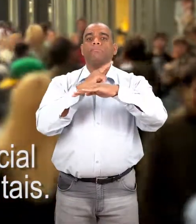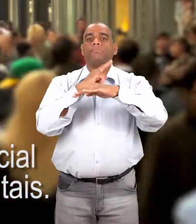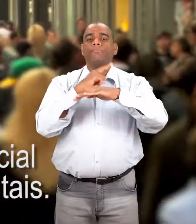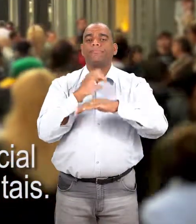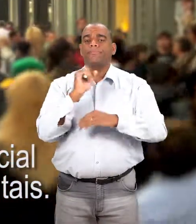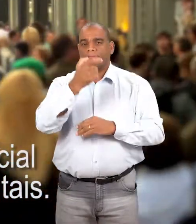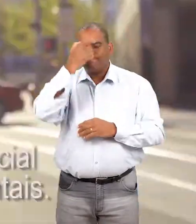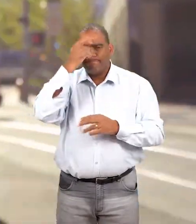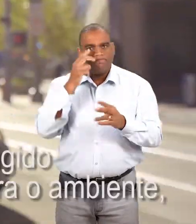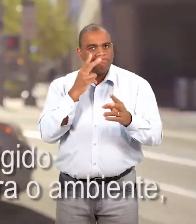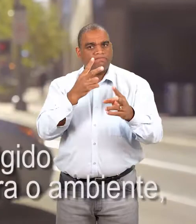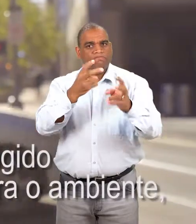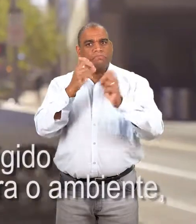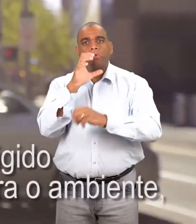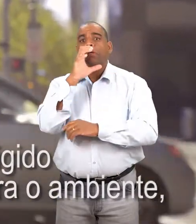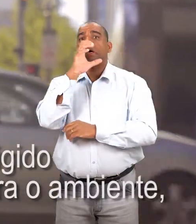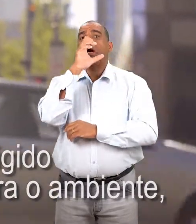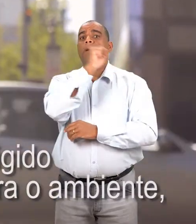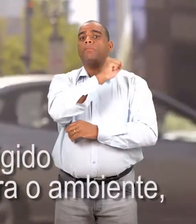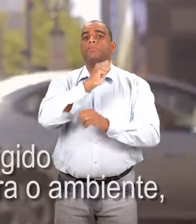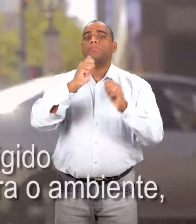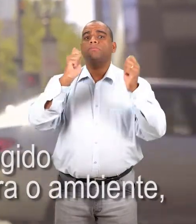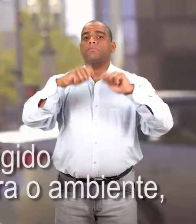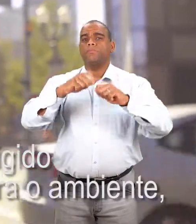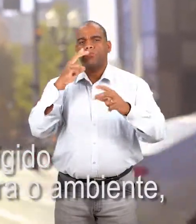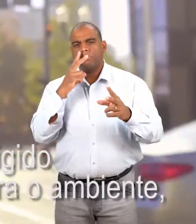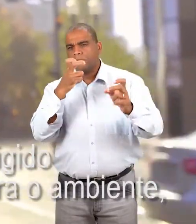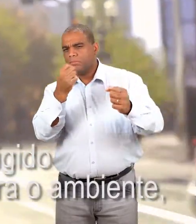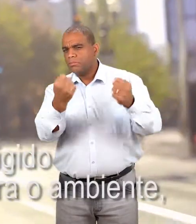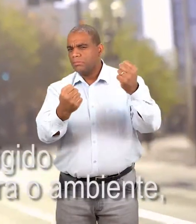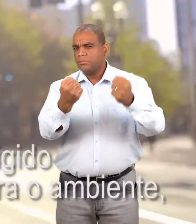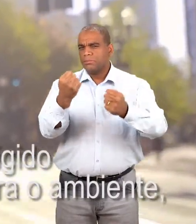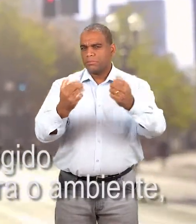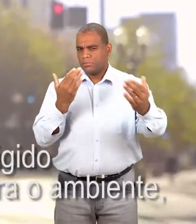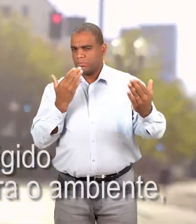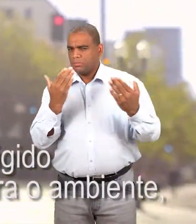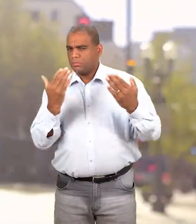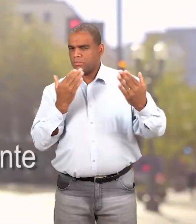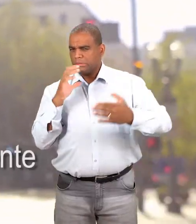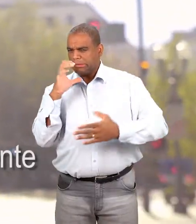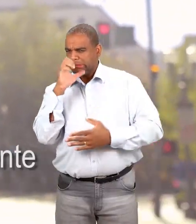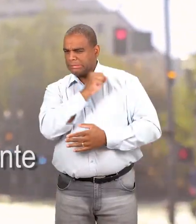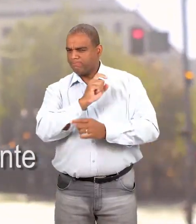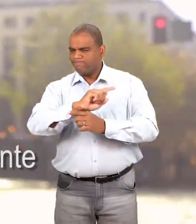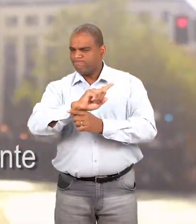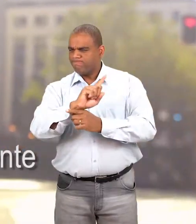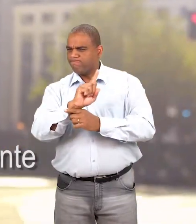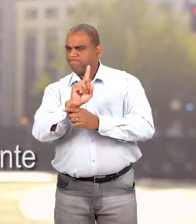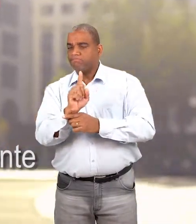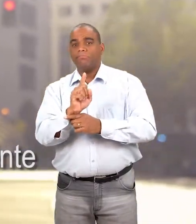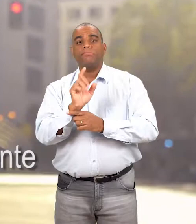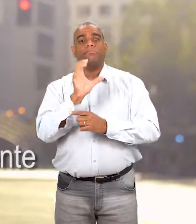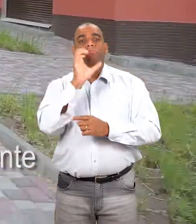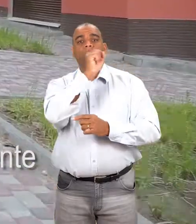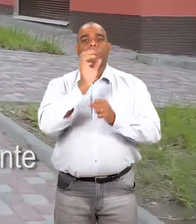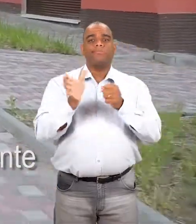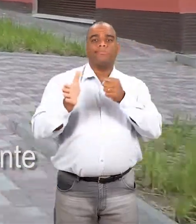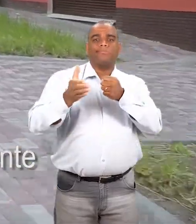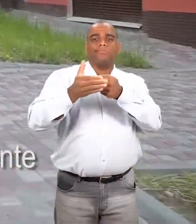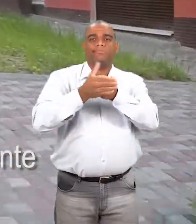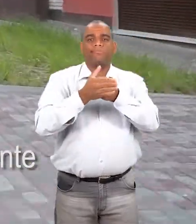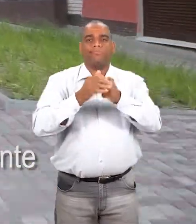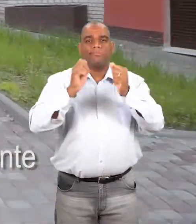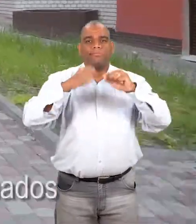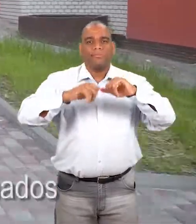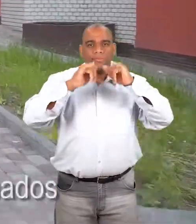rapid response are key. If you noticed a vehicle driving erratically or too fast for the environment, you should immediately seek protection and warn others